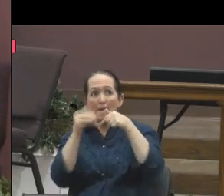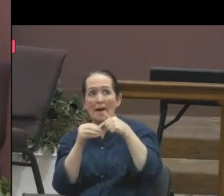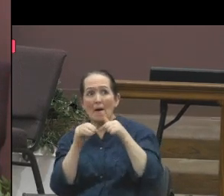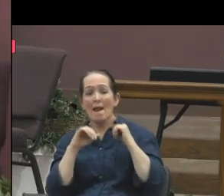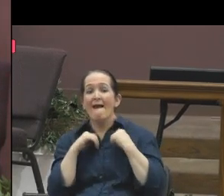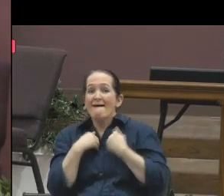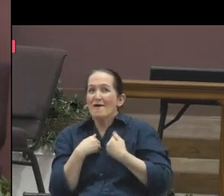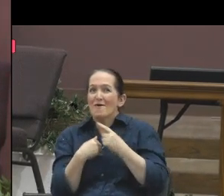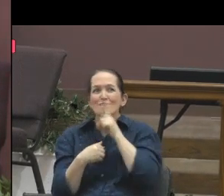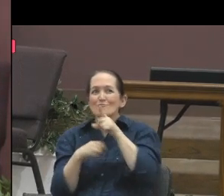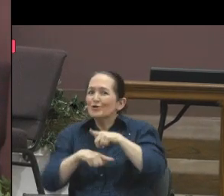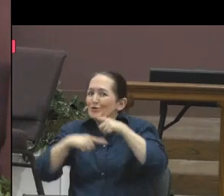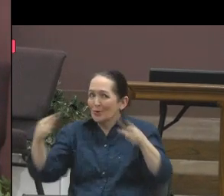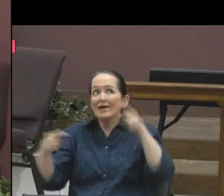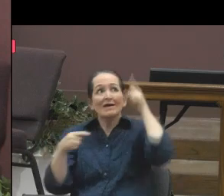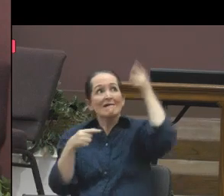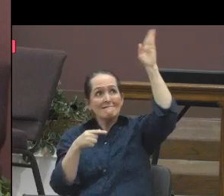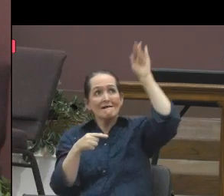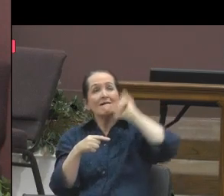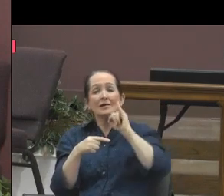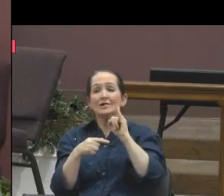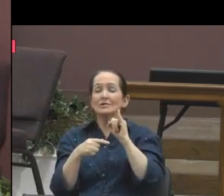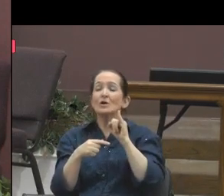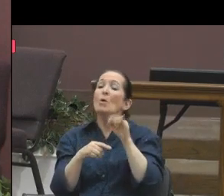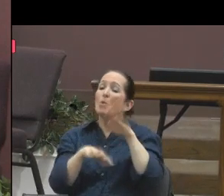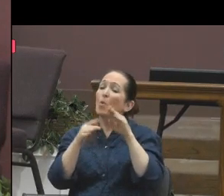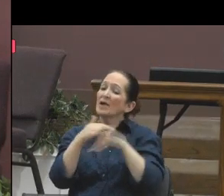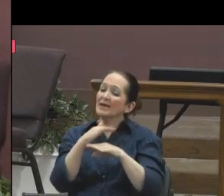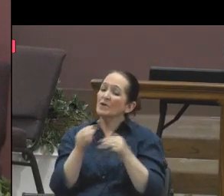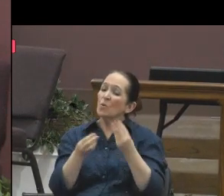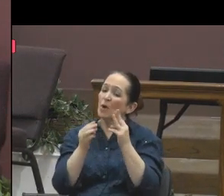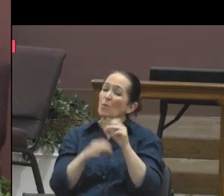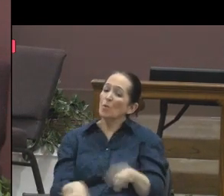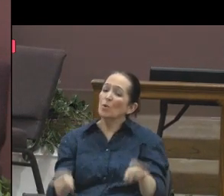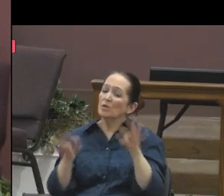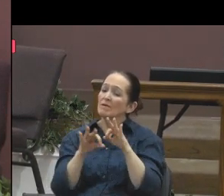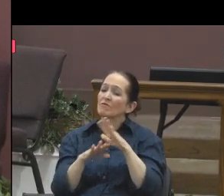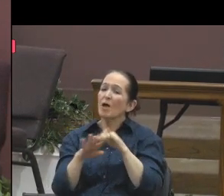But walking in a manner worthy of the calling also means that you're gentle.